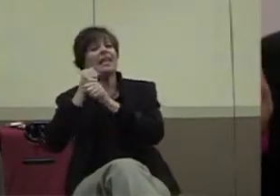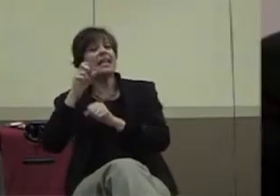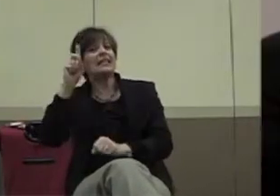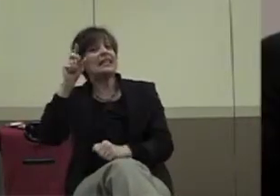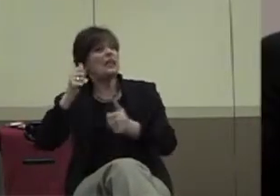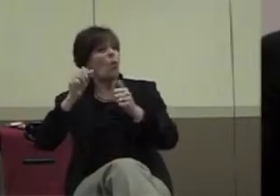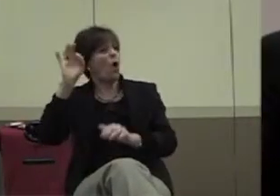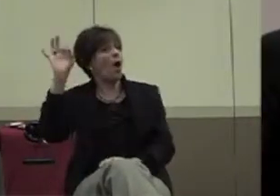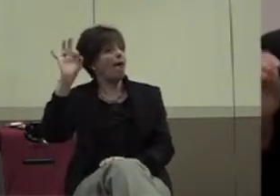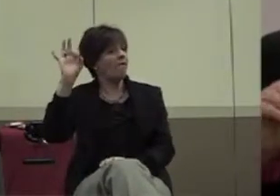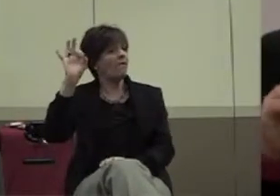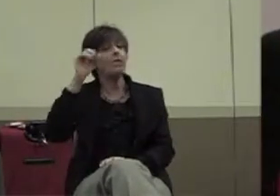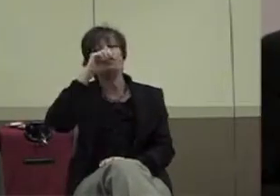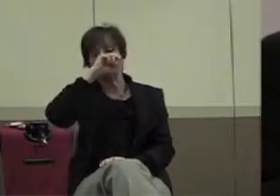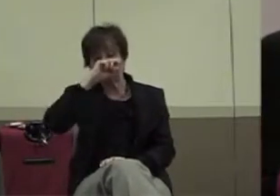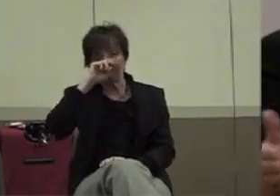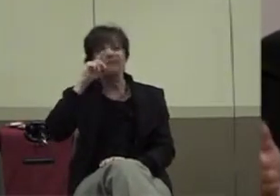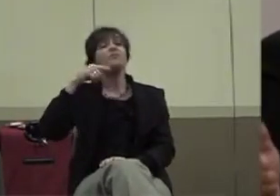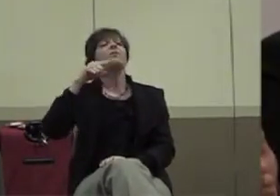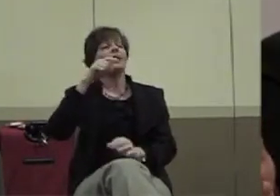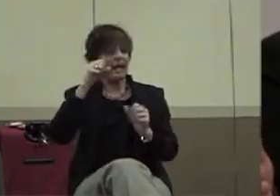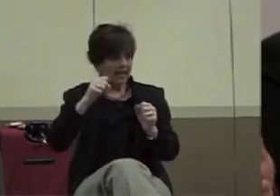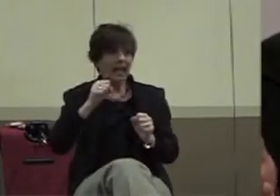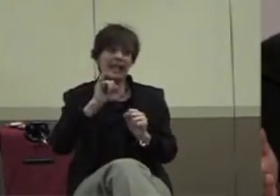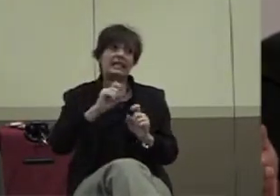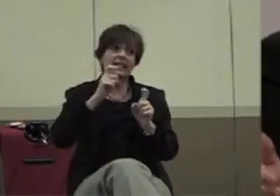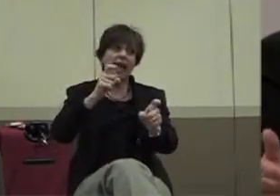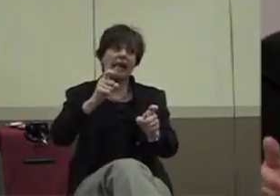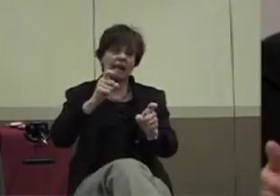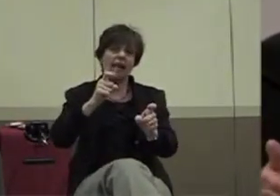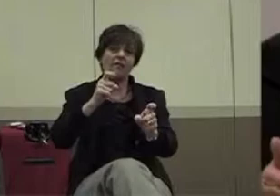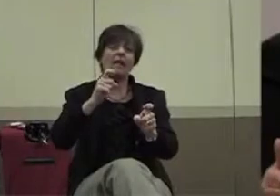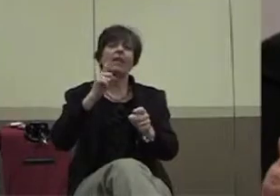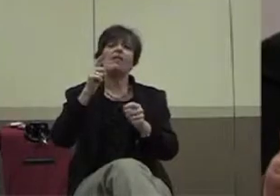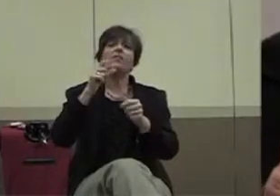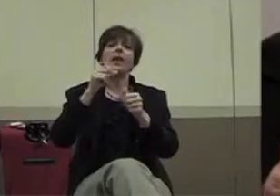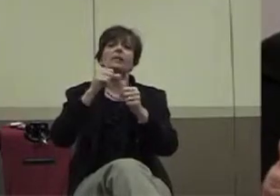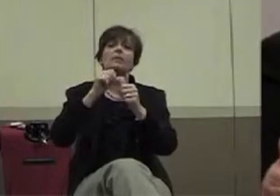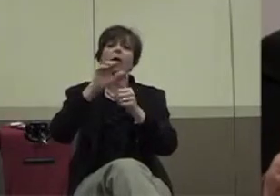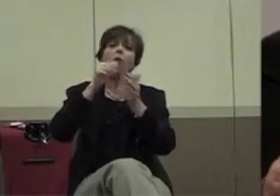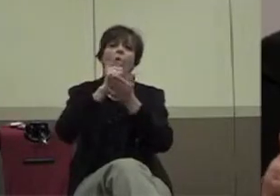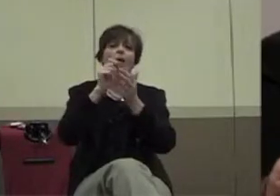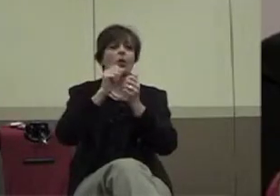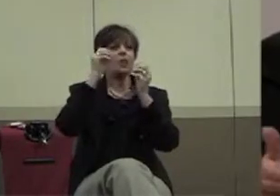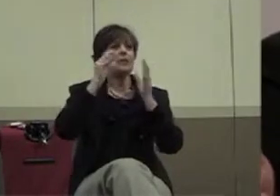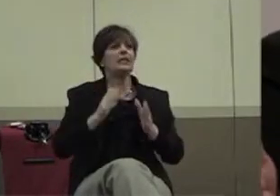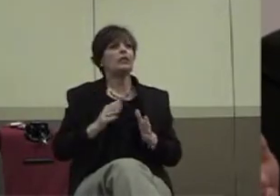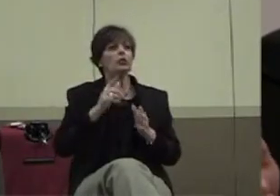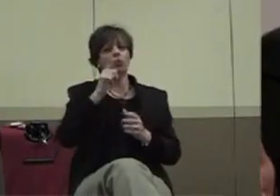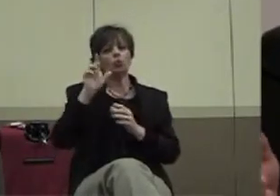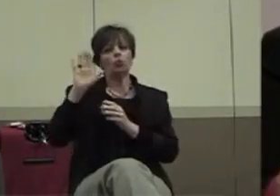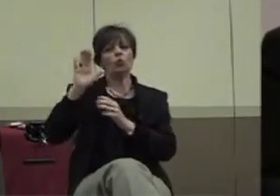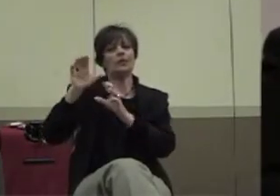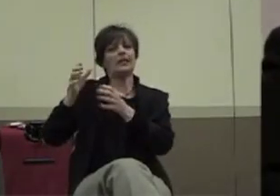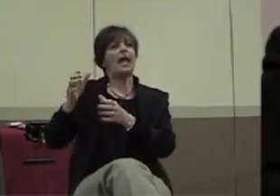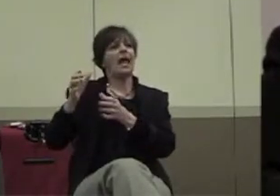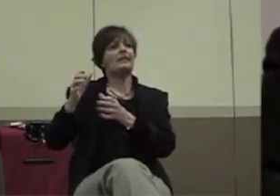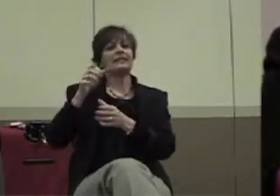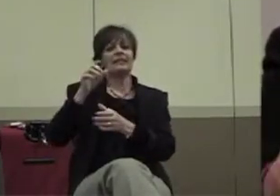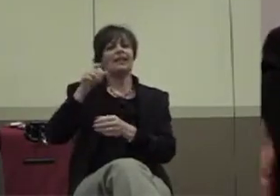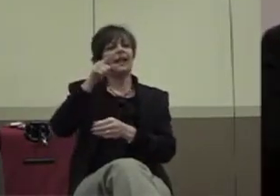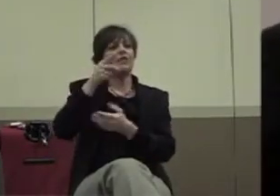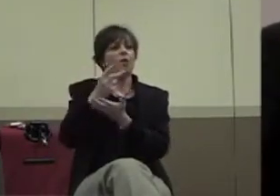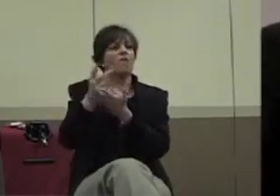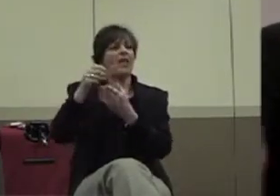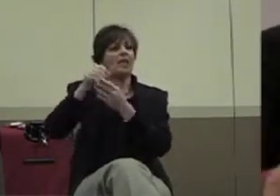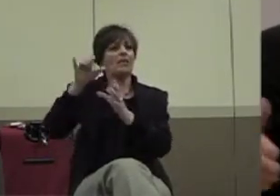get to, and this is a gift, they get to go spend a whole week with the teacher whose class they are failing. So 30